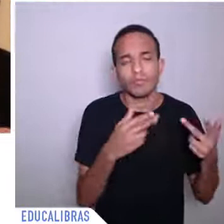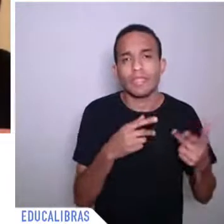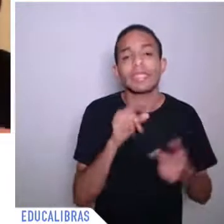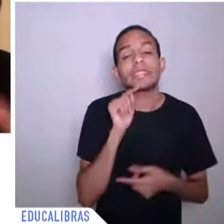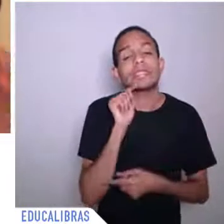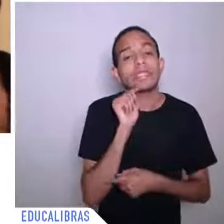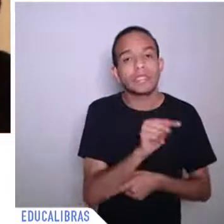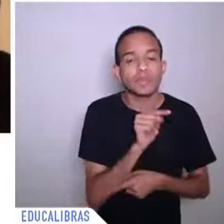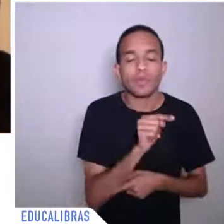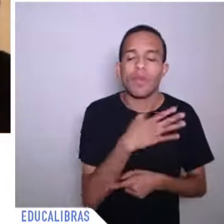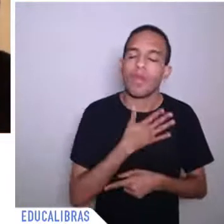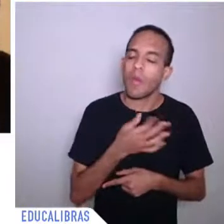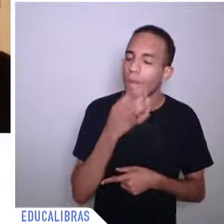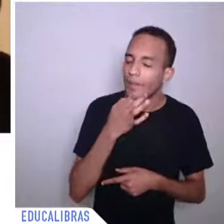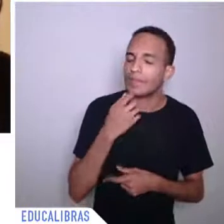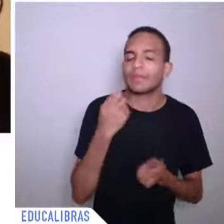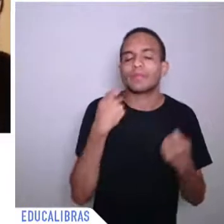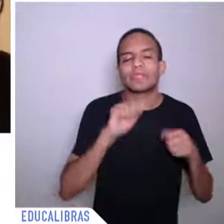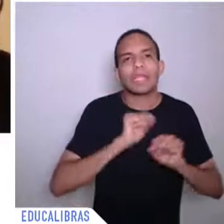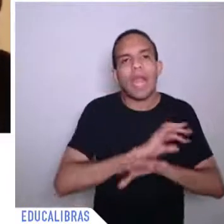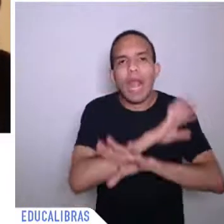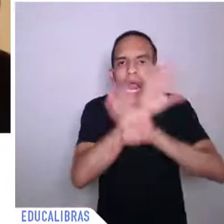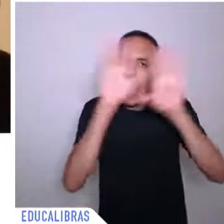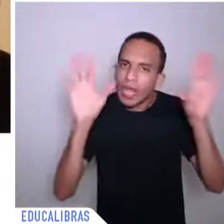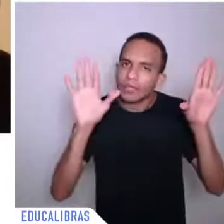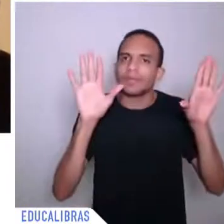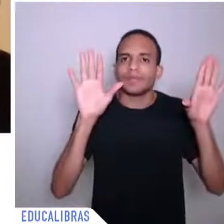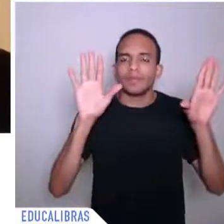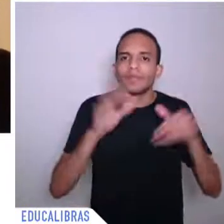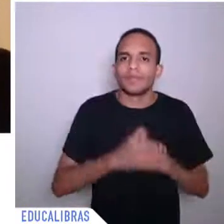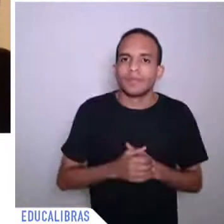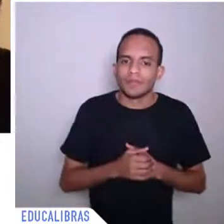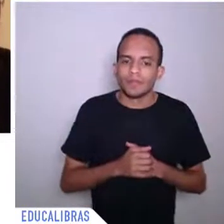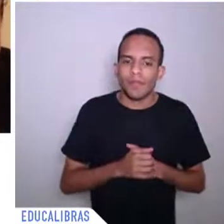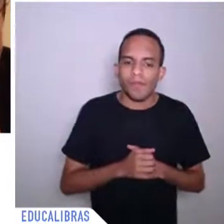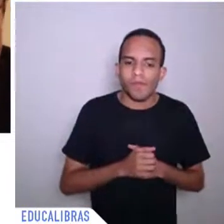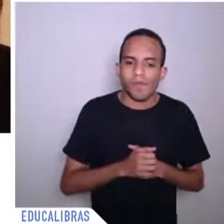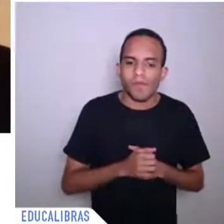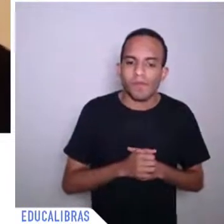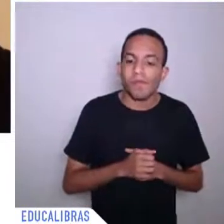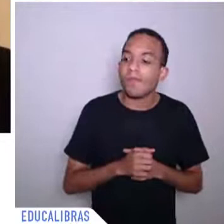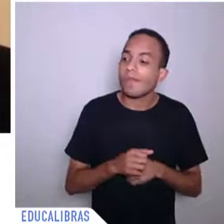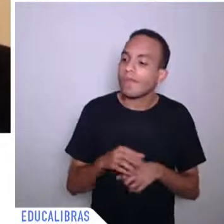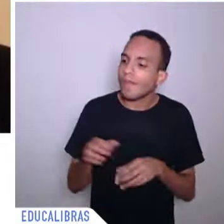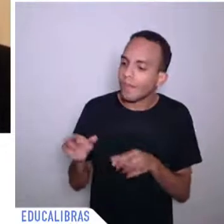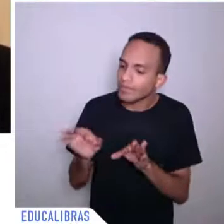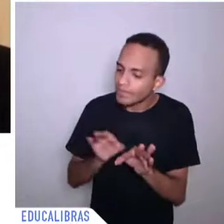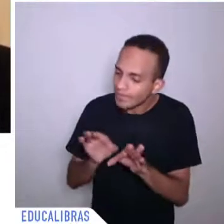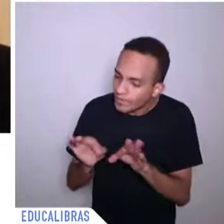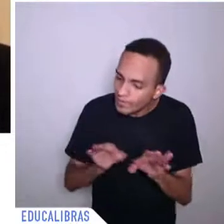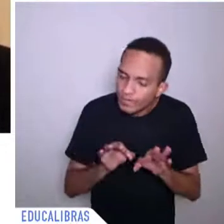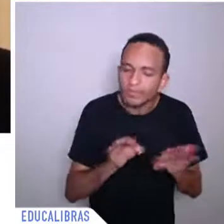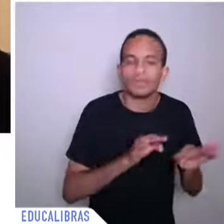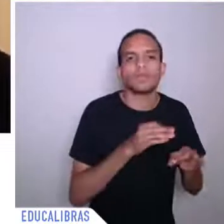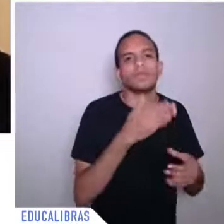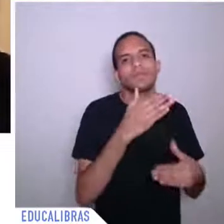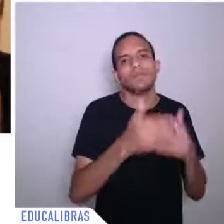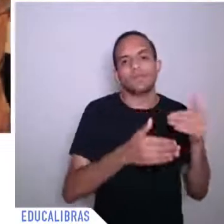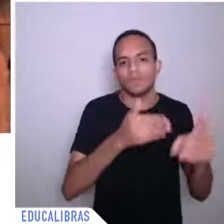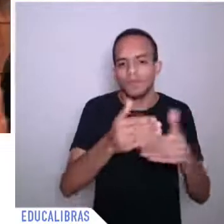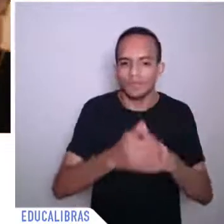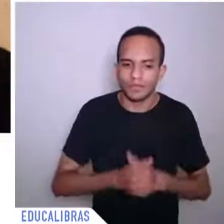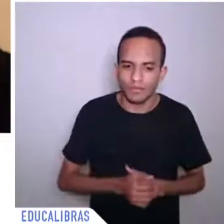transform. I think that this is what we have to have clear in our mind, how